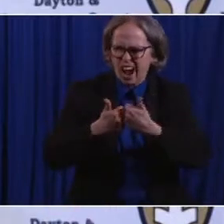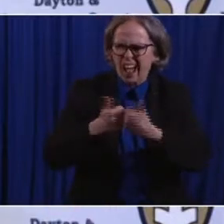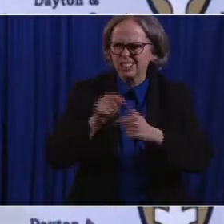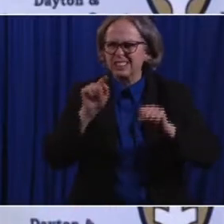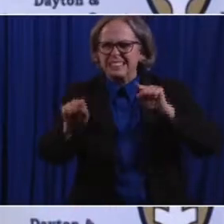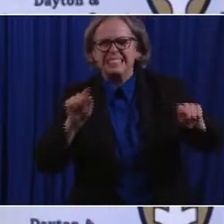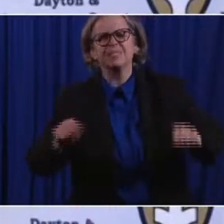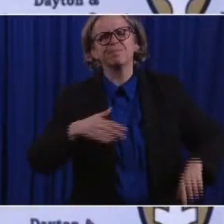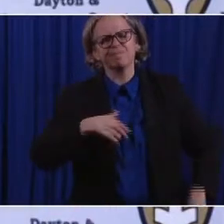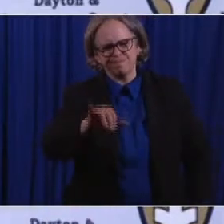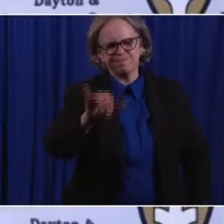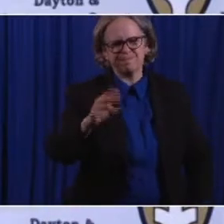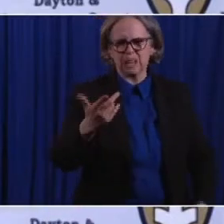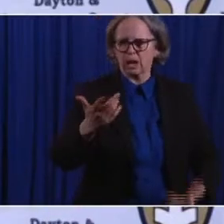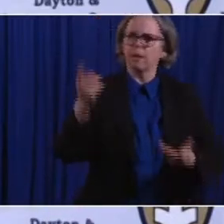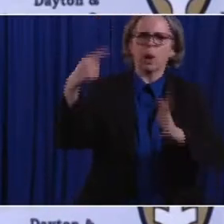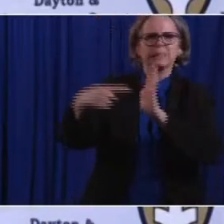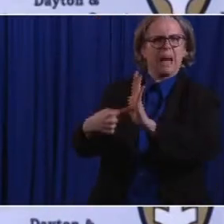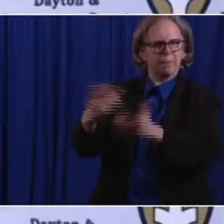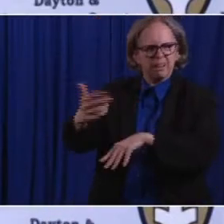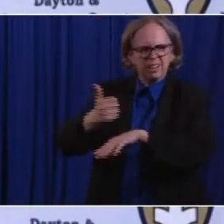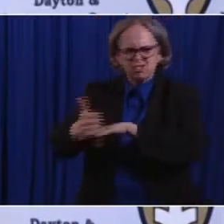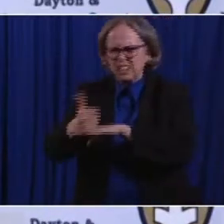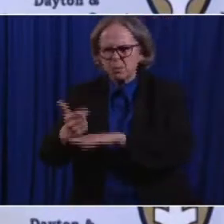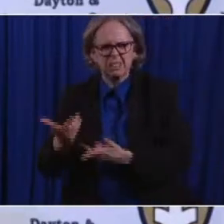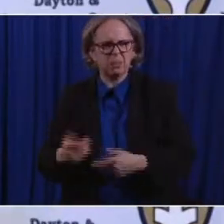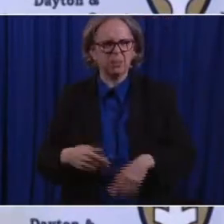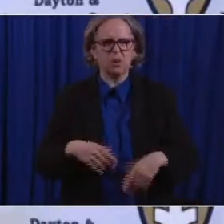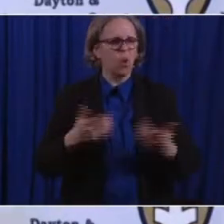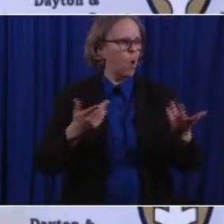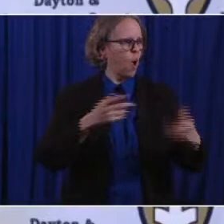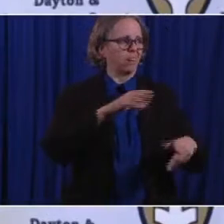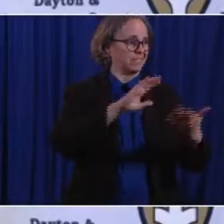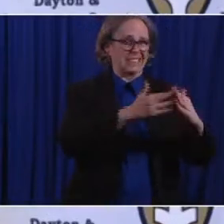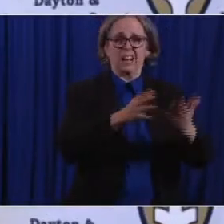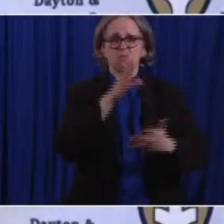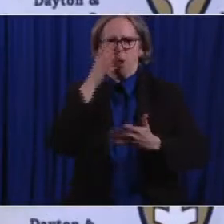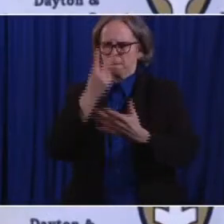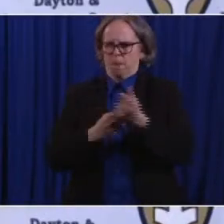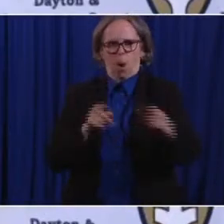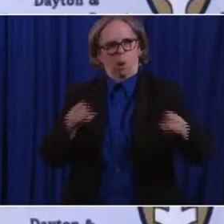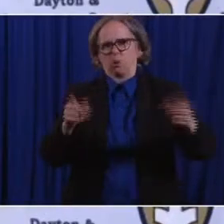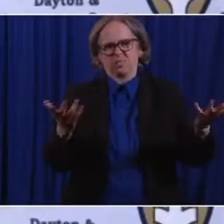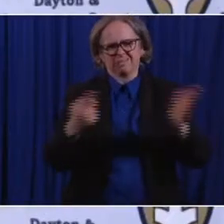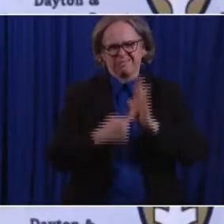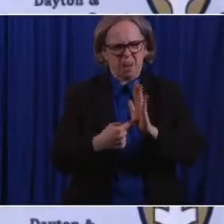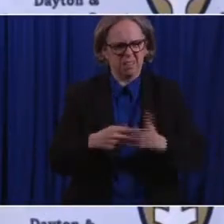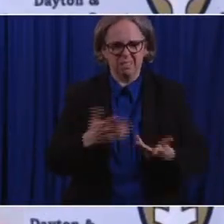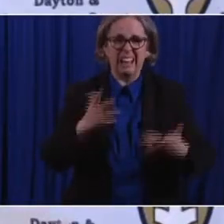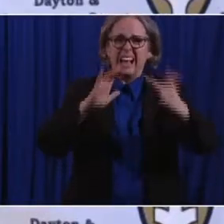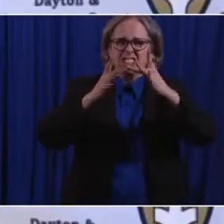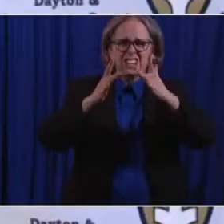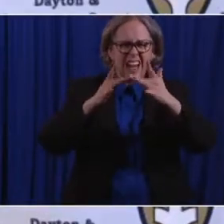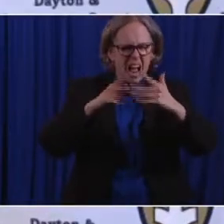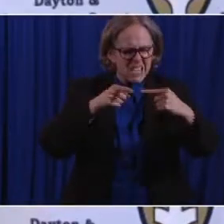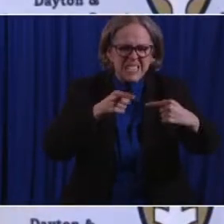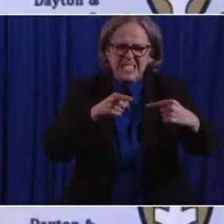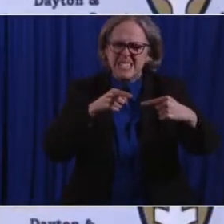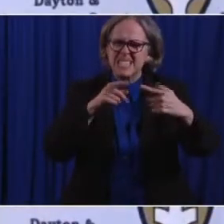transportation challenge in a rural area. It can be access to internet, but that can be a problem in the city. It can also